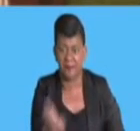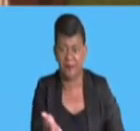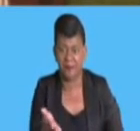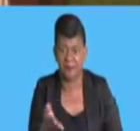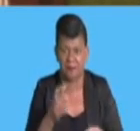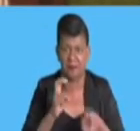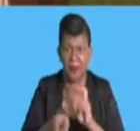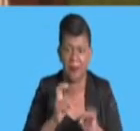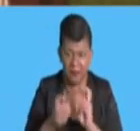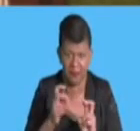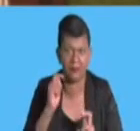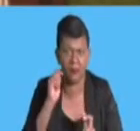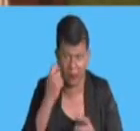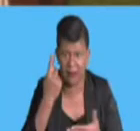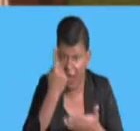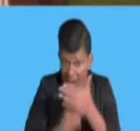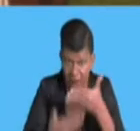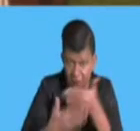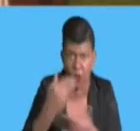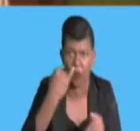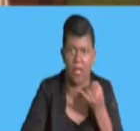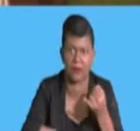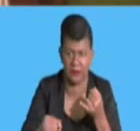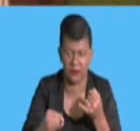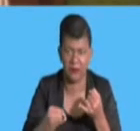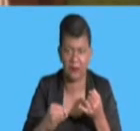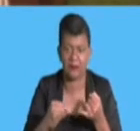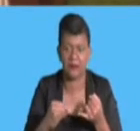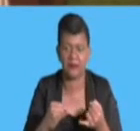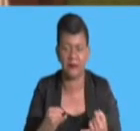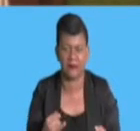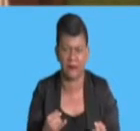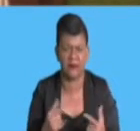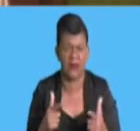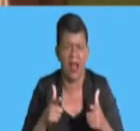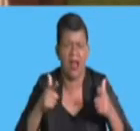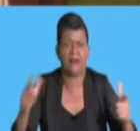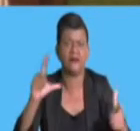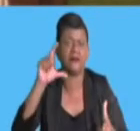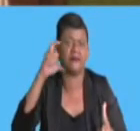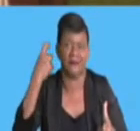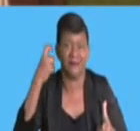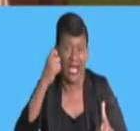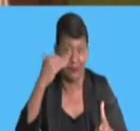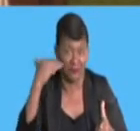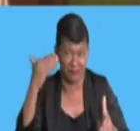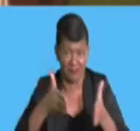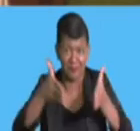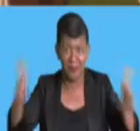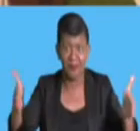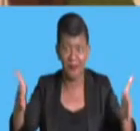get worse. With budget cuts, come larger classes. And research has shown that students learn better in